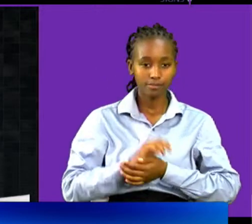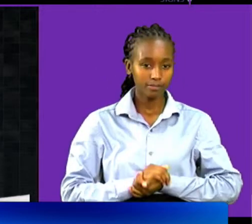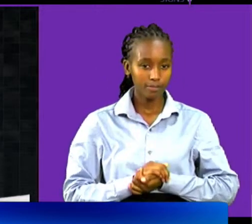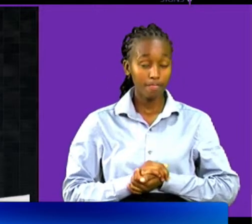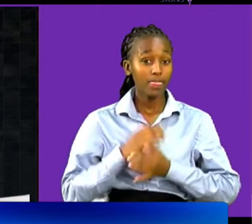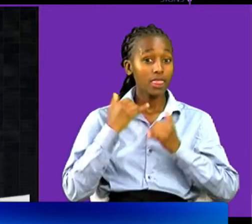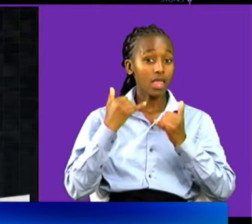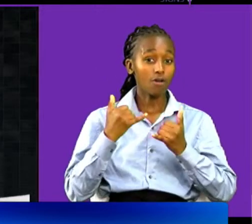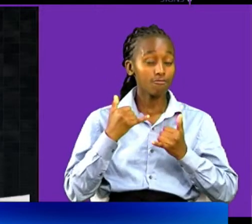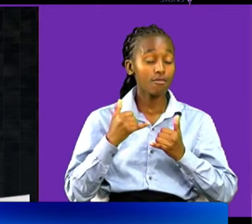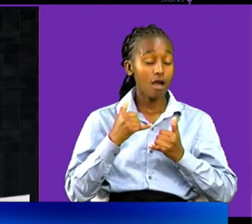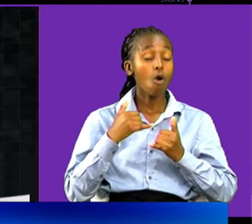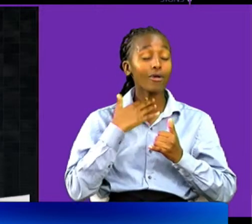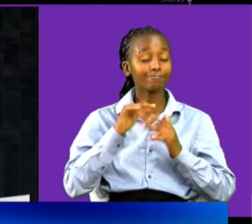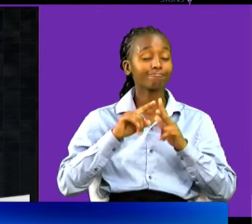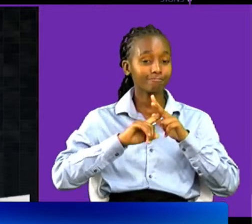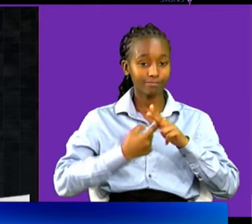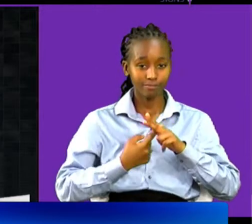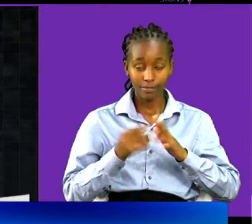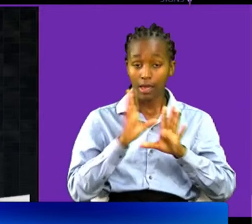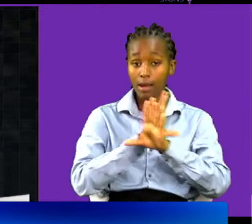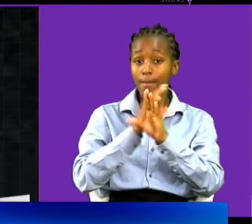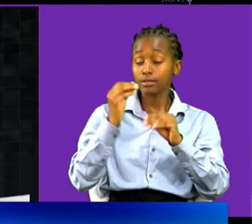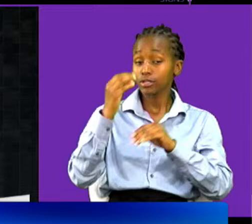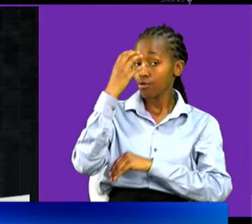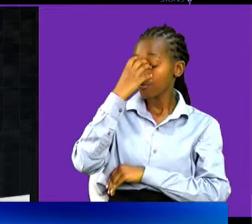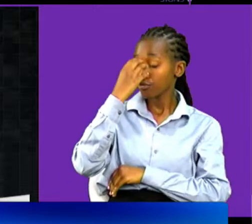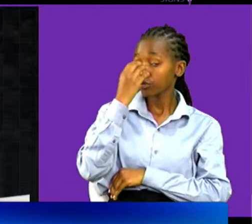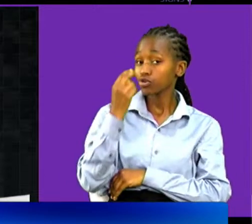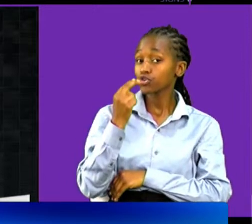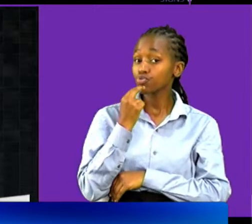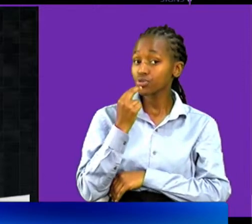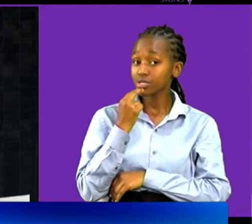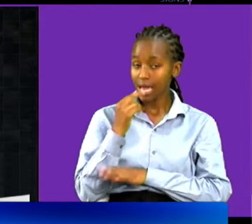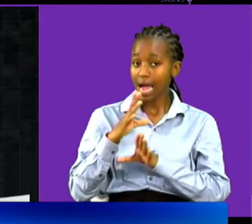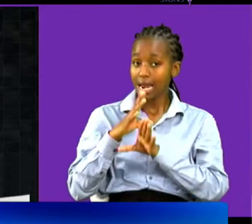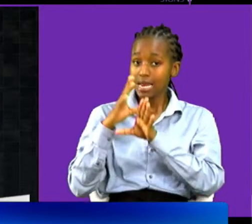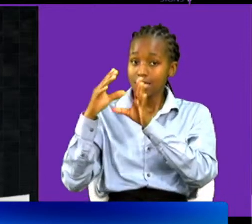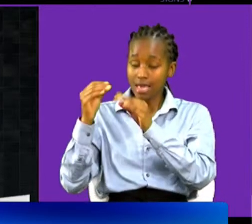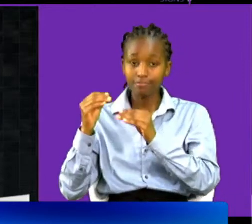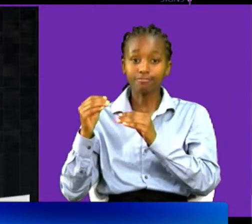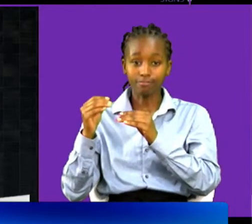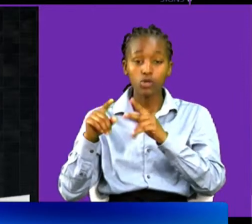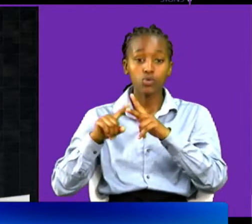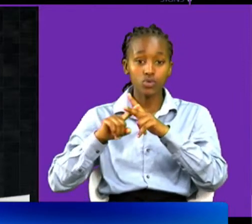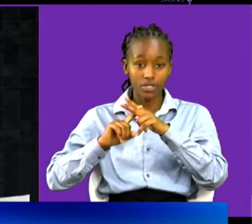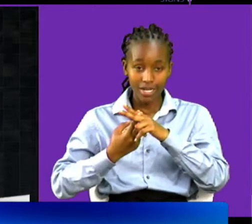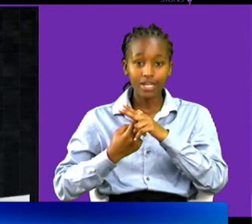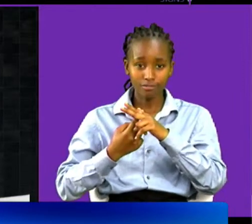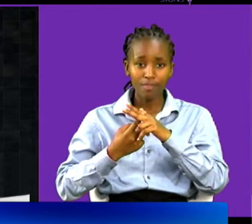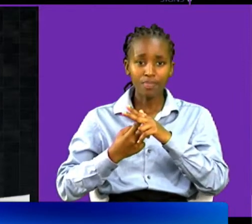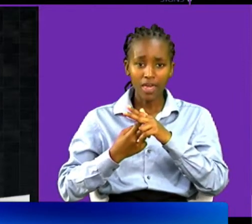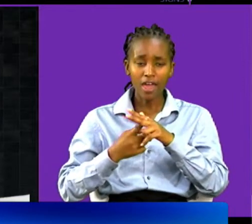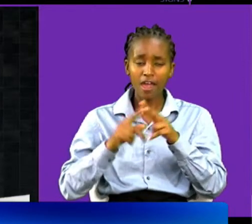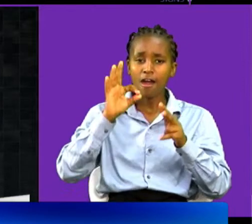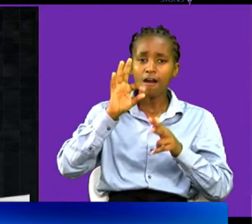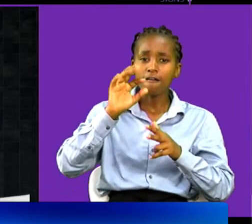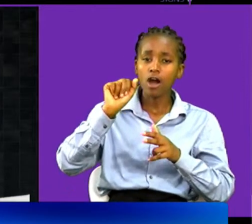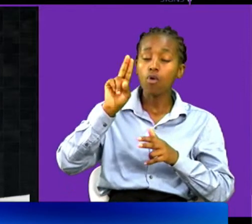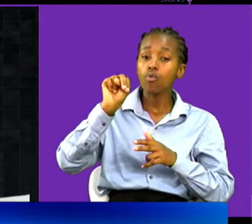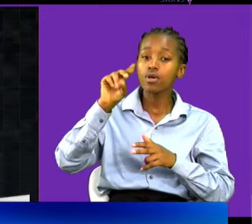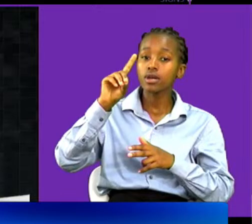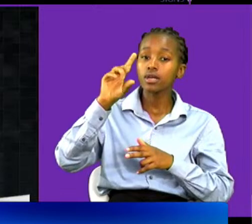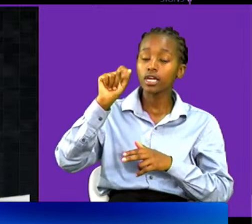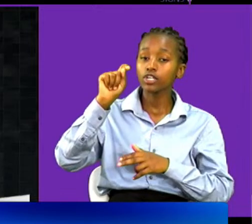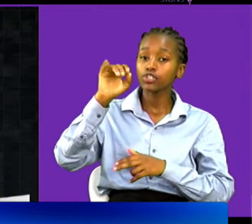begin. President William Ruto on Tuesday took part in the laying of the foundation stone for Kapsuswa